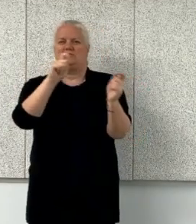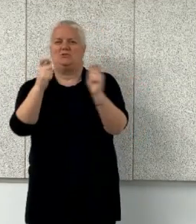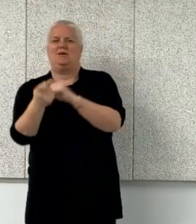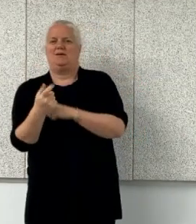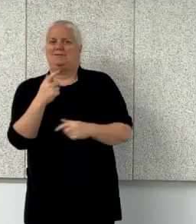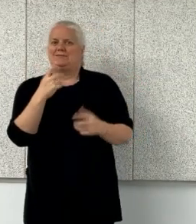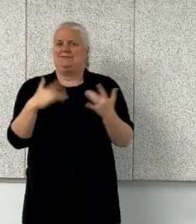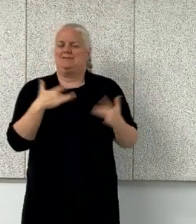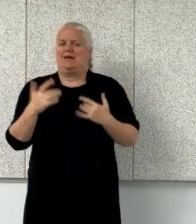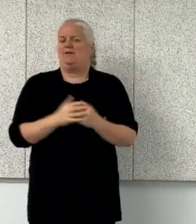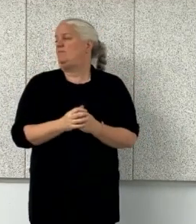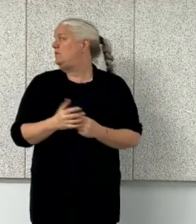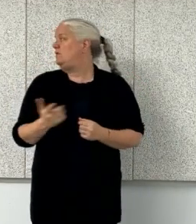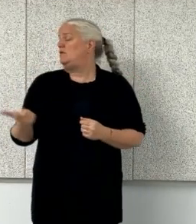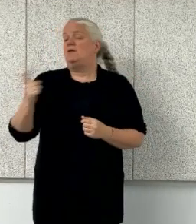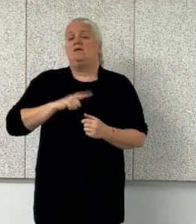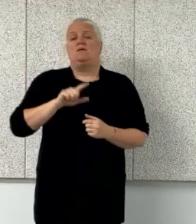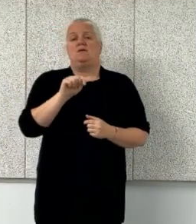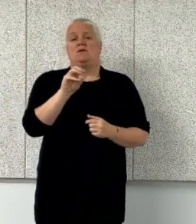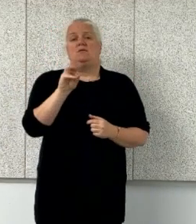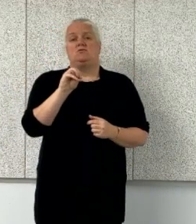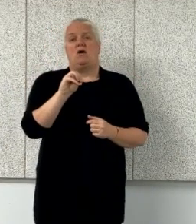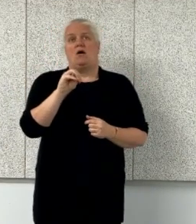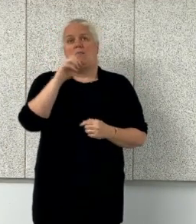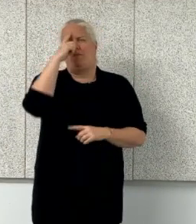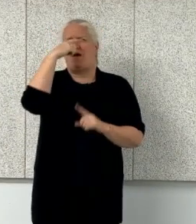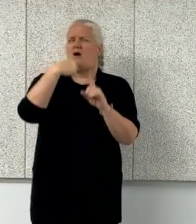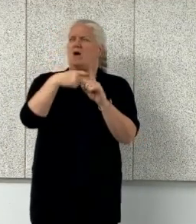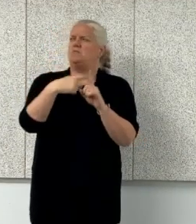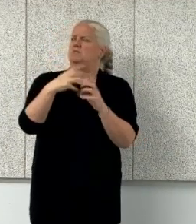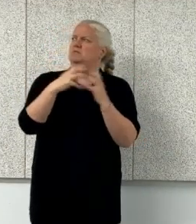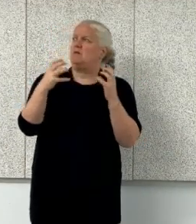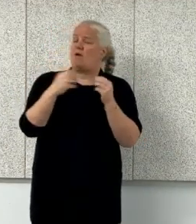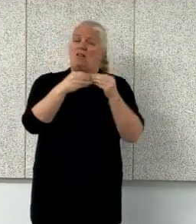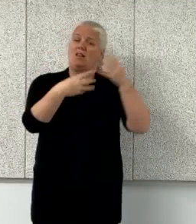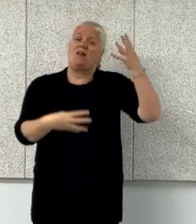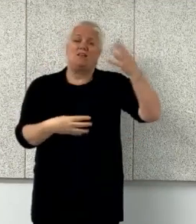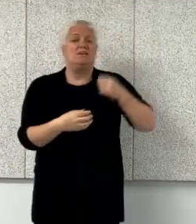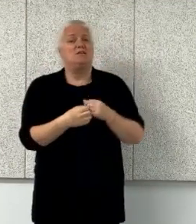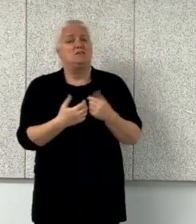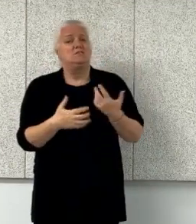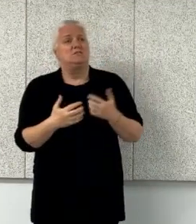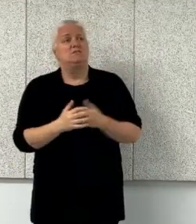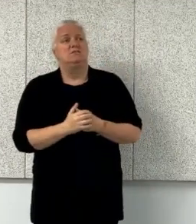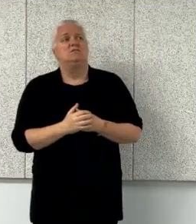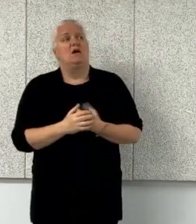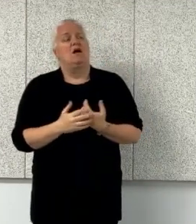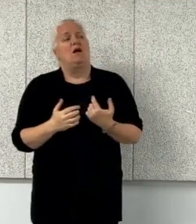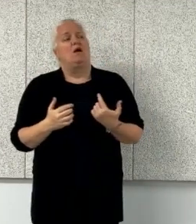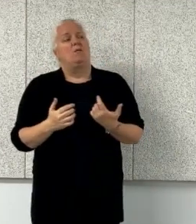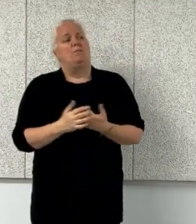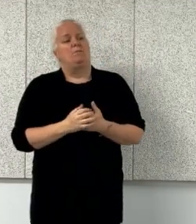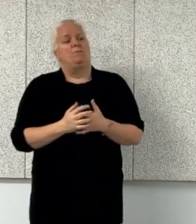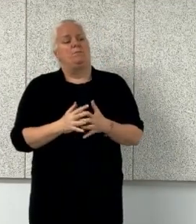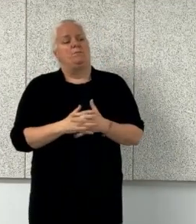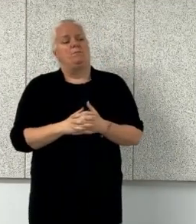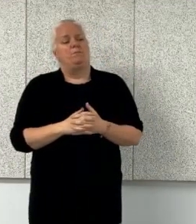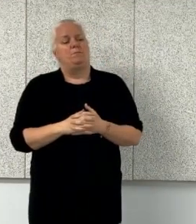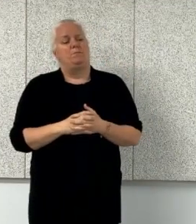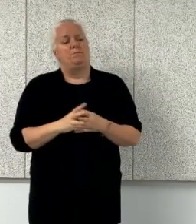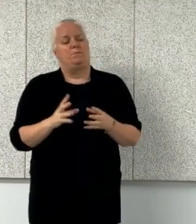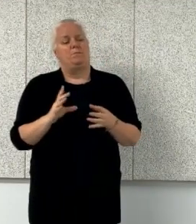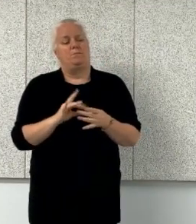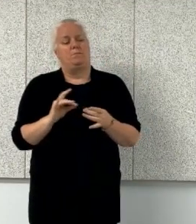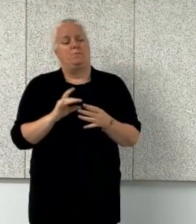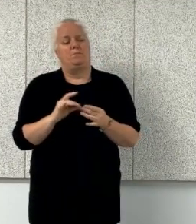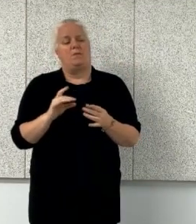Yeah. What am I optimistic about? I'm optimistic about a lot of things, shockingly. I am, as I mentioned, we do a lot of